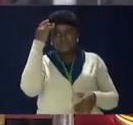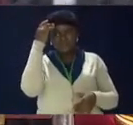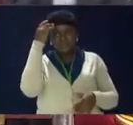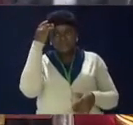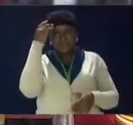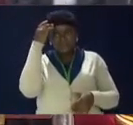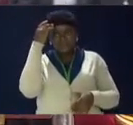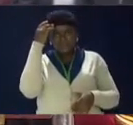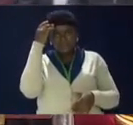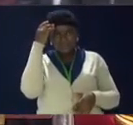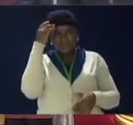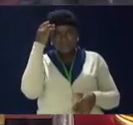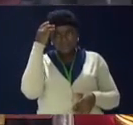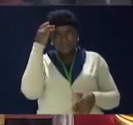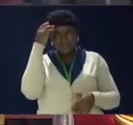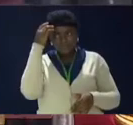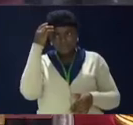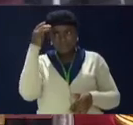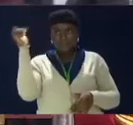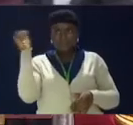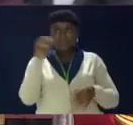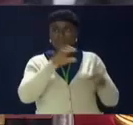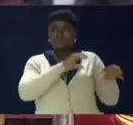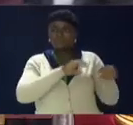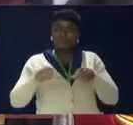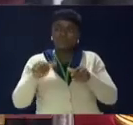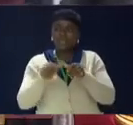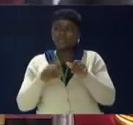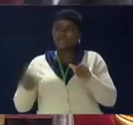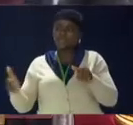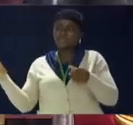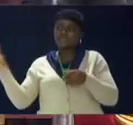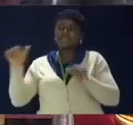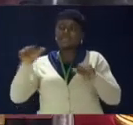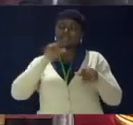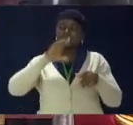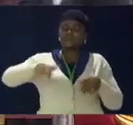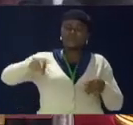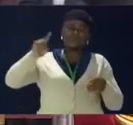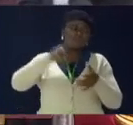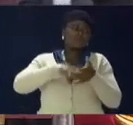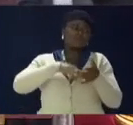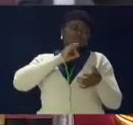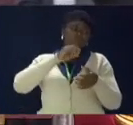they did x-ray, they did MRI, they did everything. They couldn't find what was wrong.